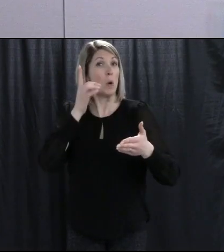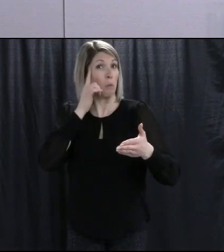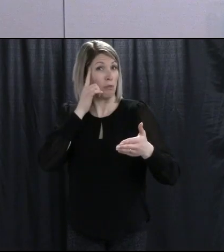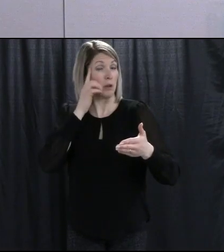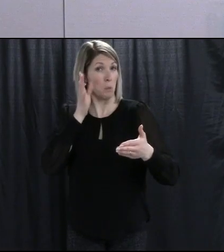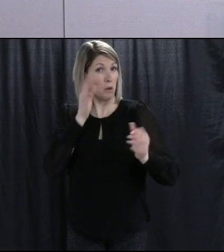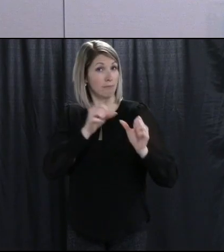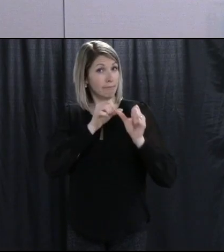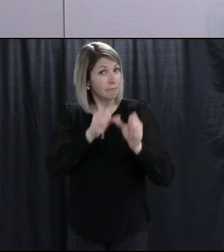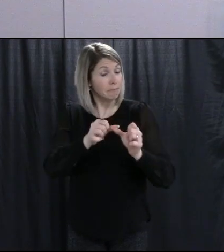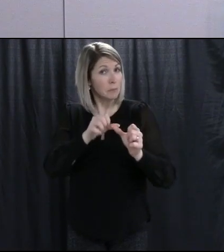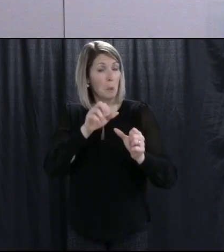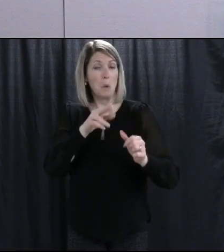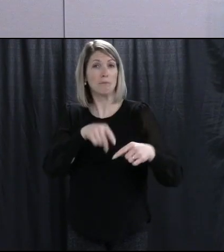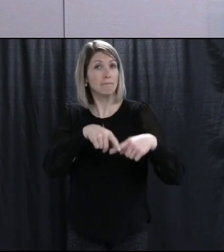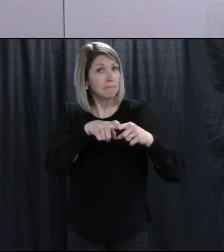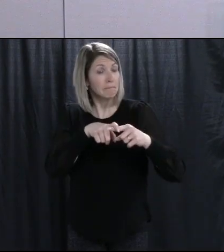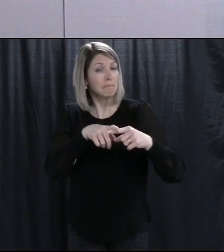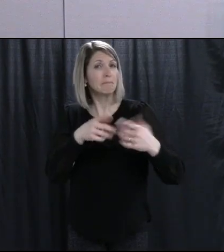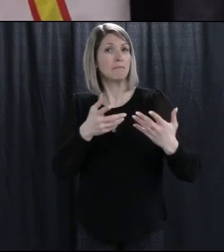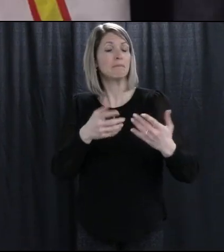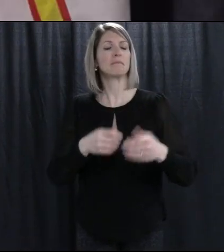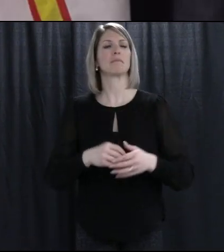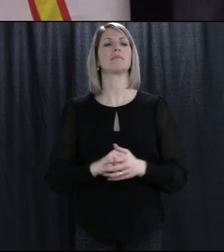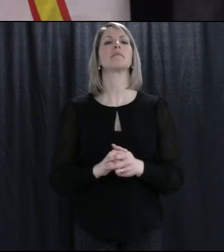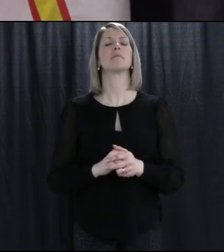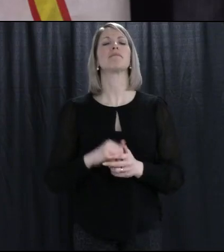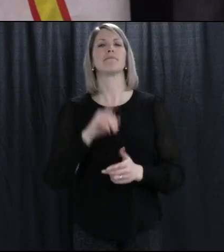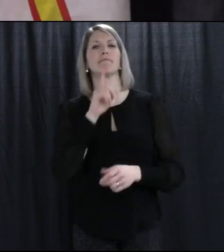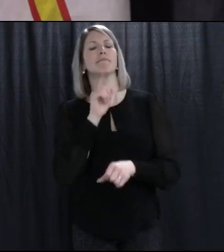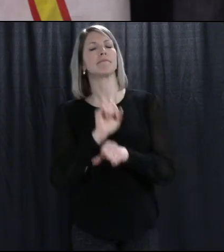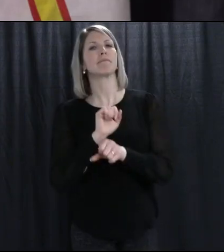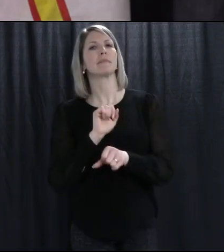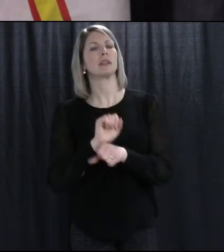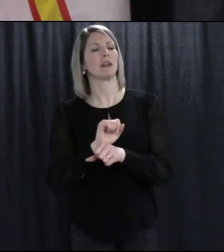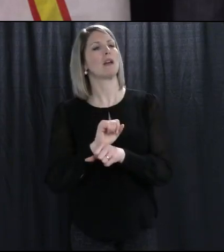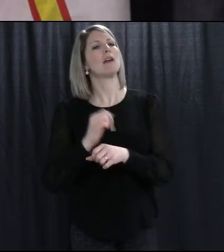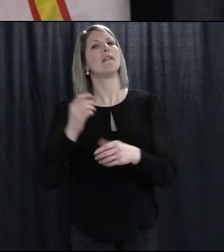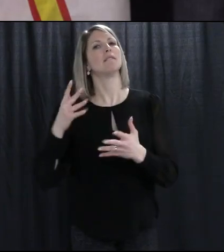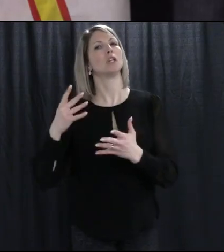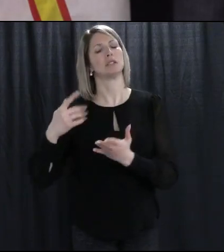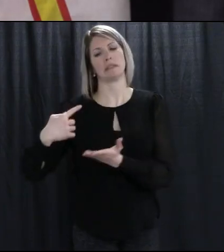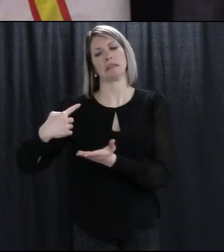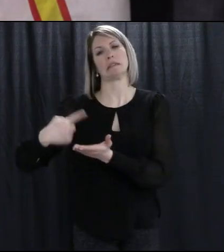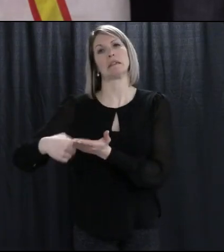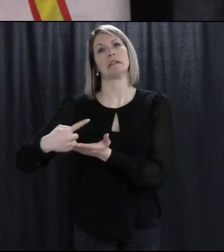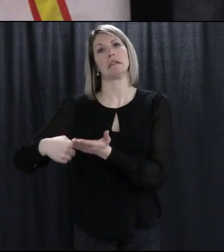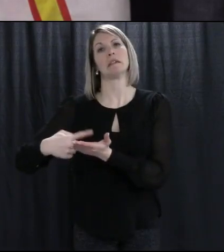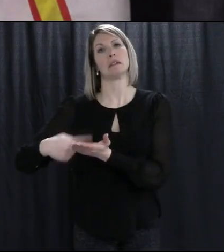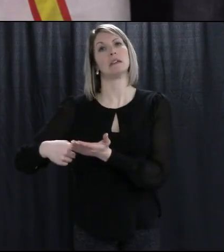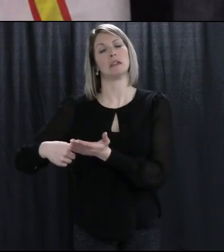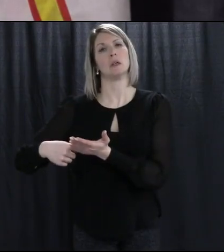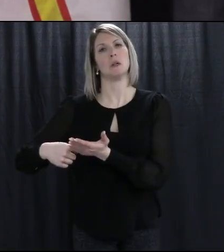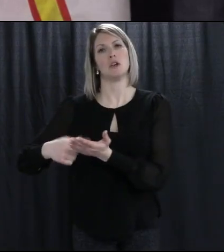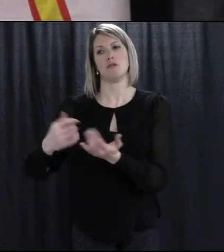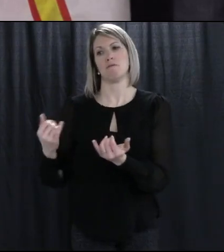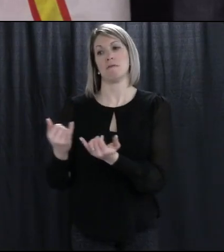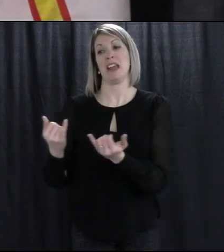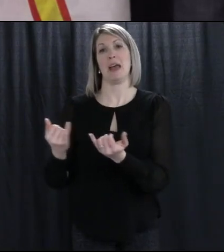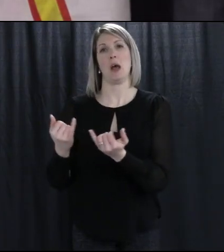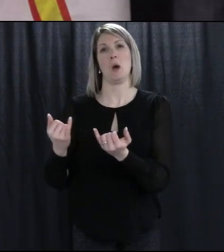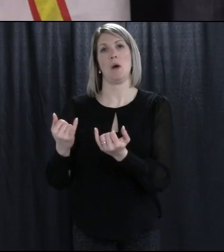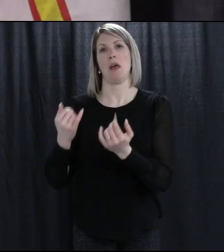your take on that? Well, two things. One, if we address the supplies, you know, that we would be using in the